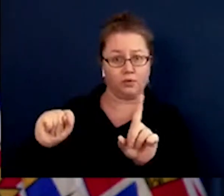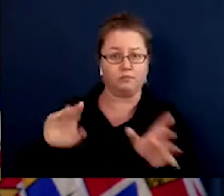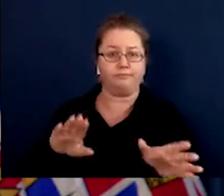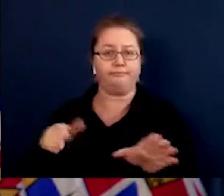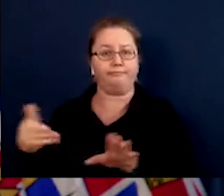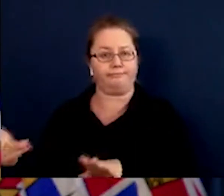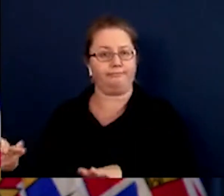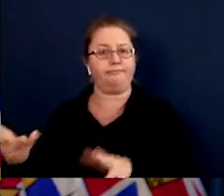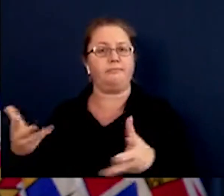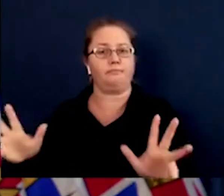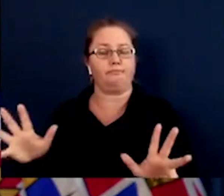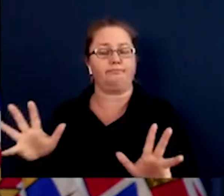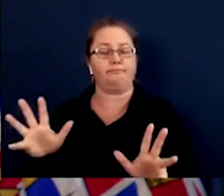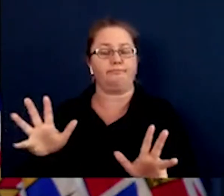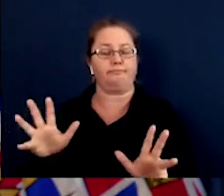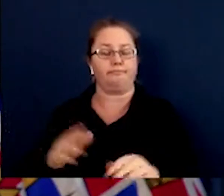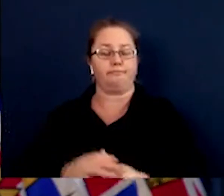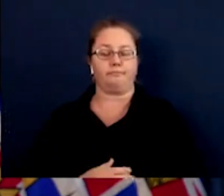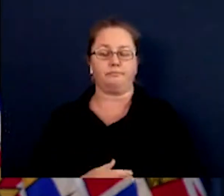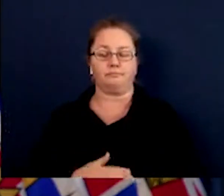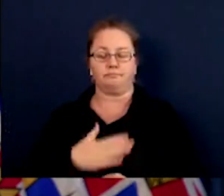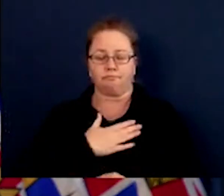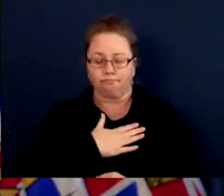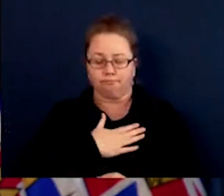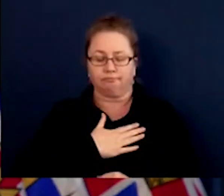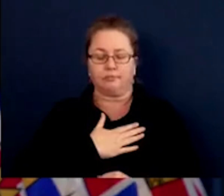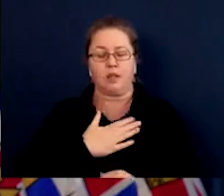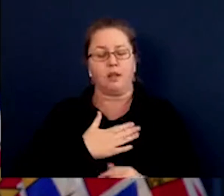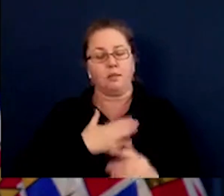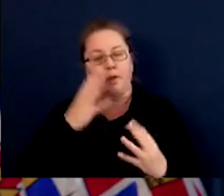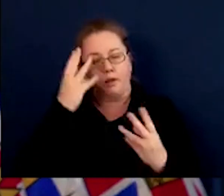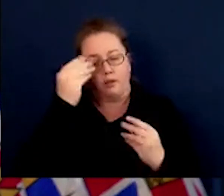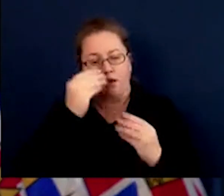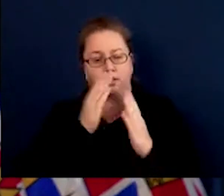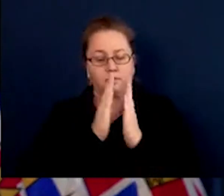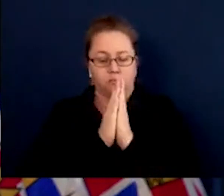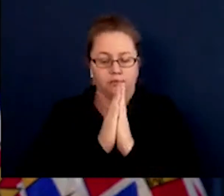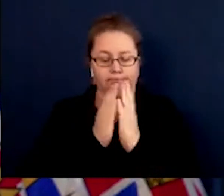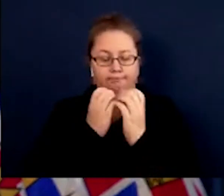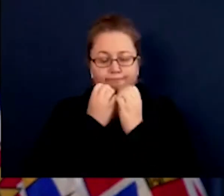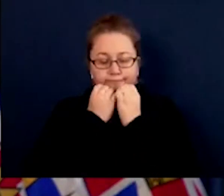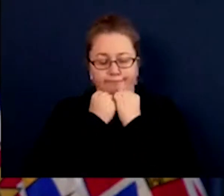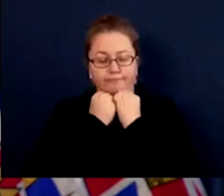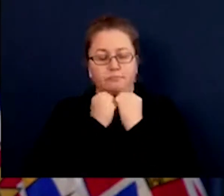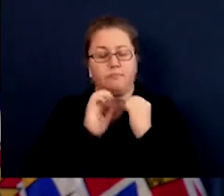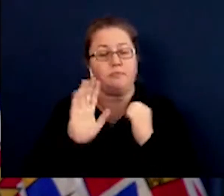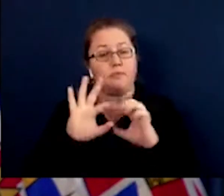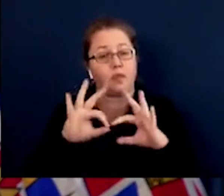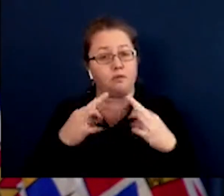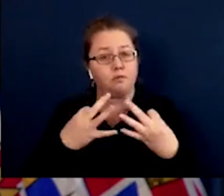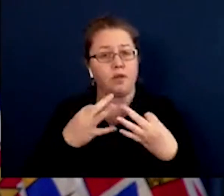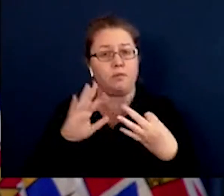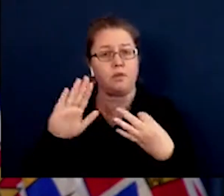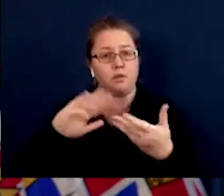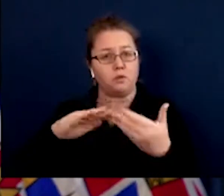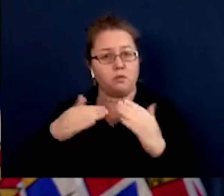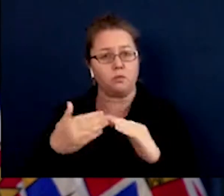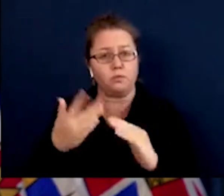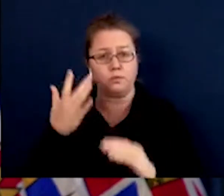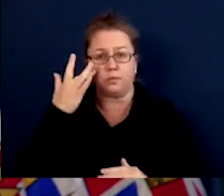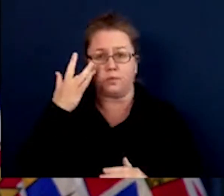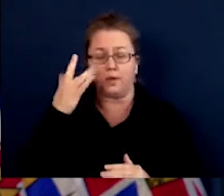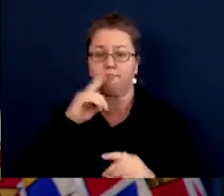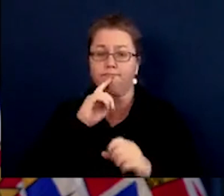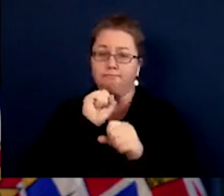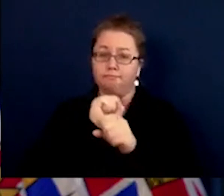September. And my condolences and my thoughts and prayers are with their families and their communities, as we all know